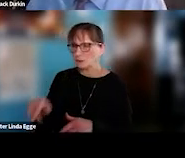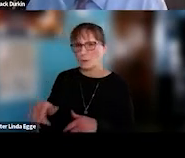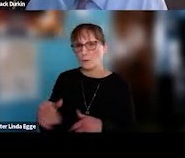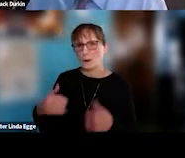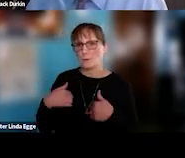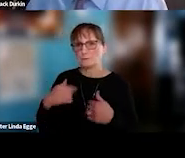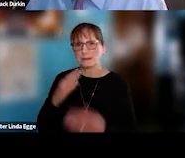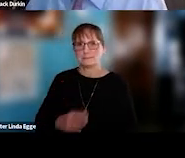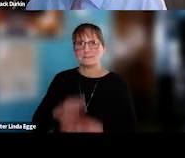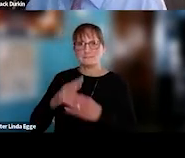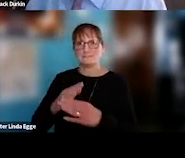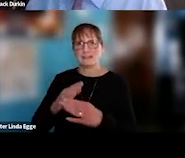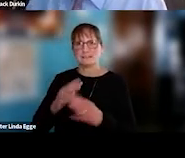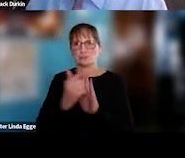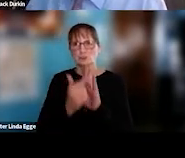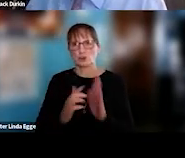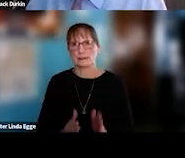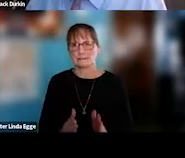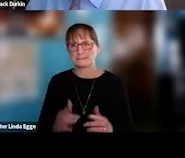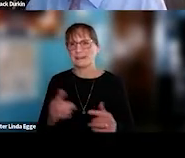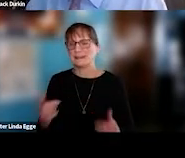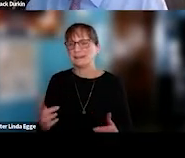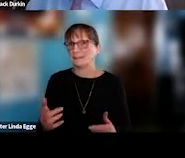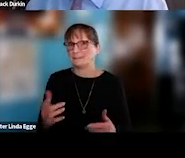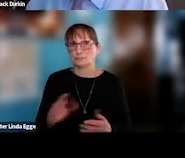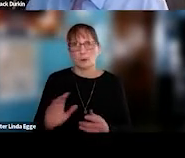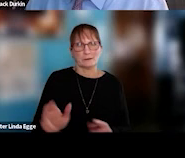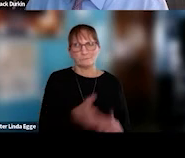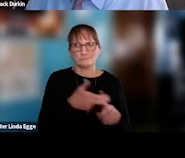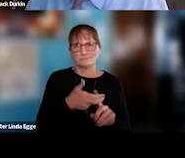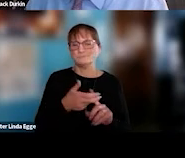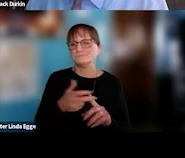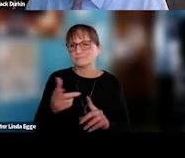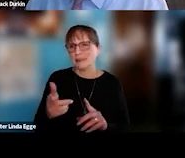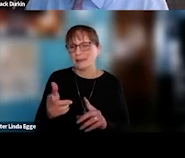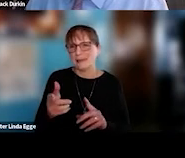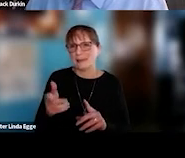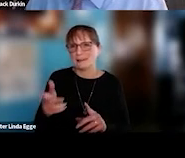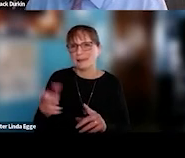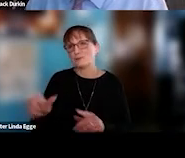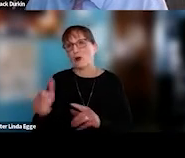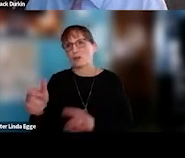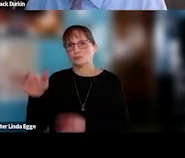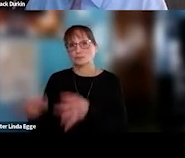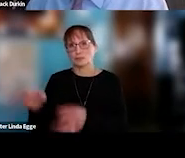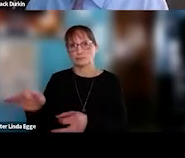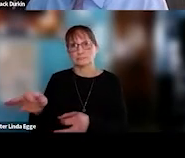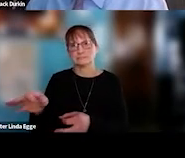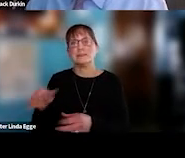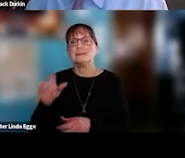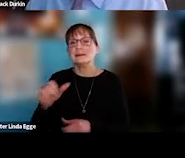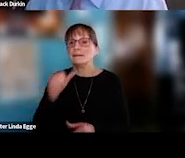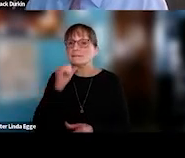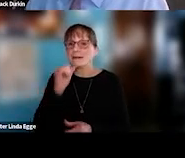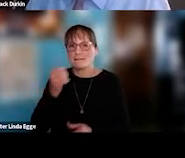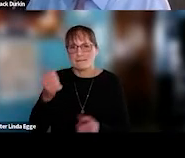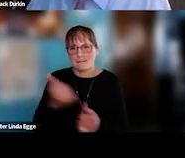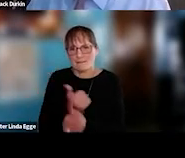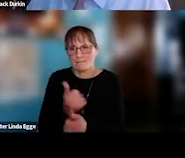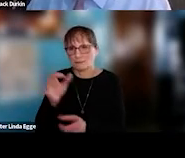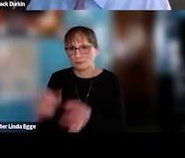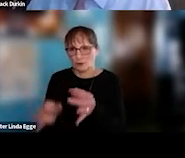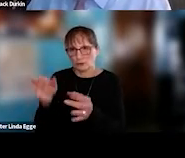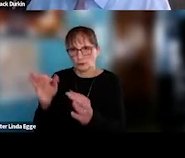attorneys, let alone fellow judges. I will say that not every judge is cut